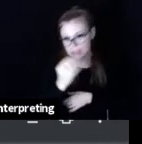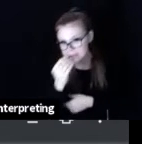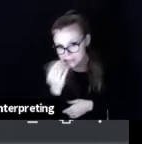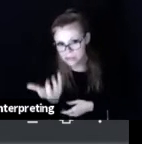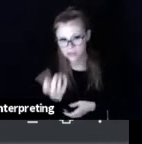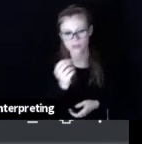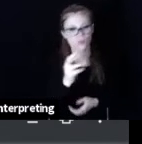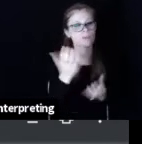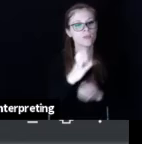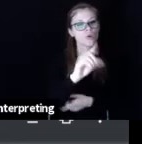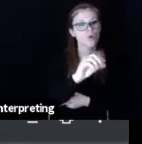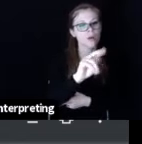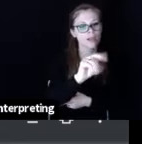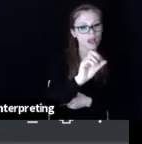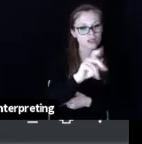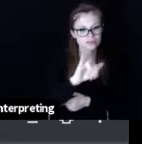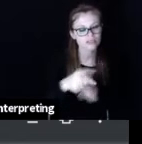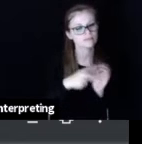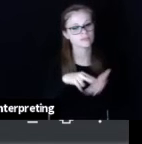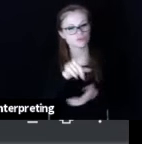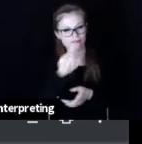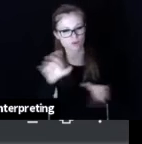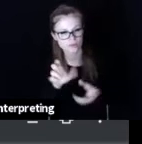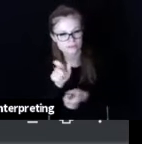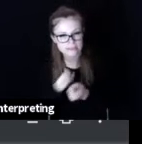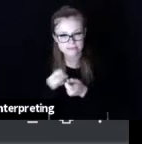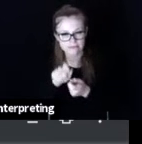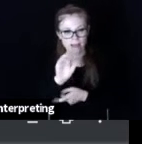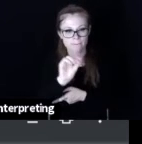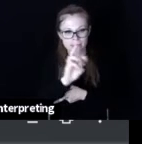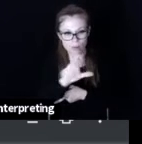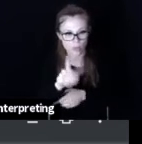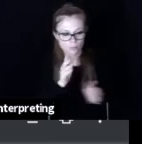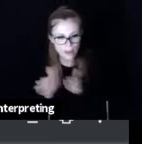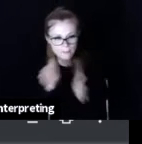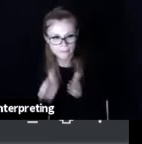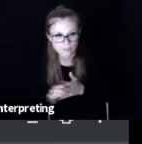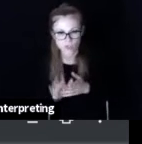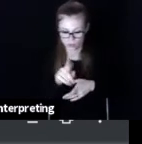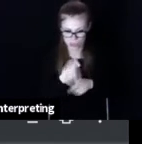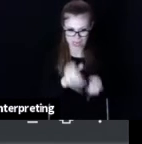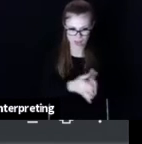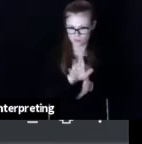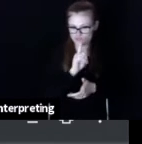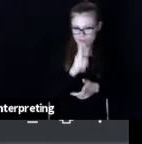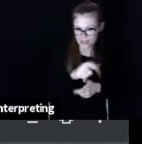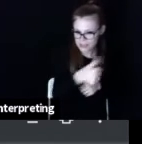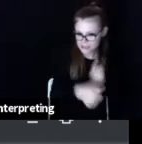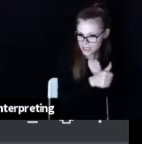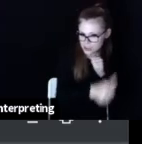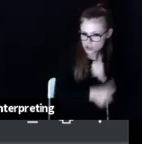a colonoscopy, you might have to do a bowel prep or something like that. And then, are there any dangers or side effects of the